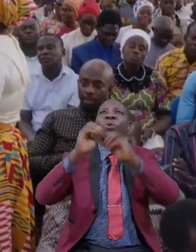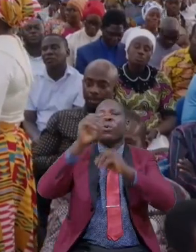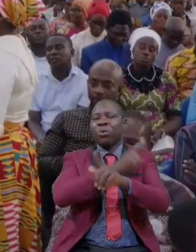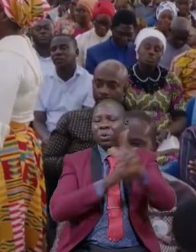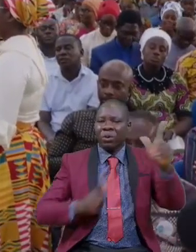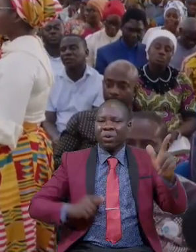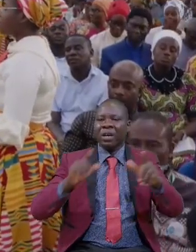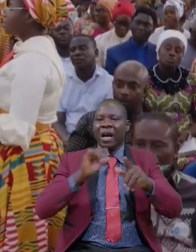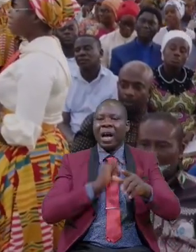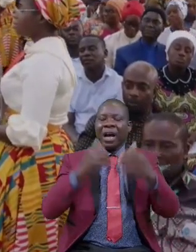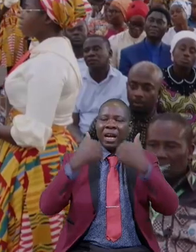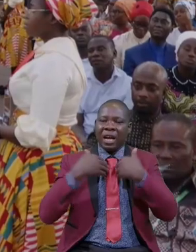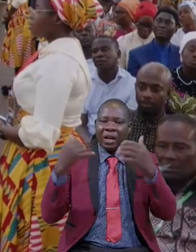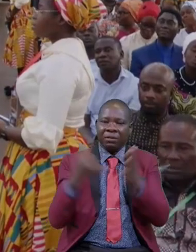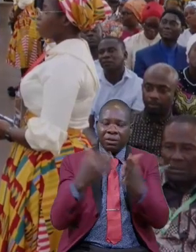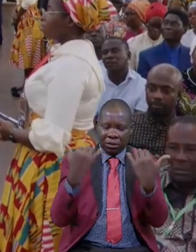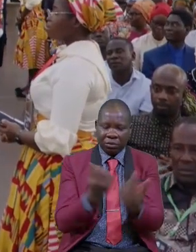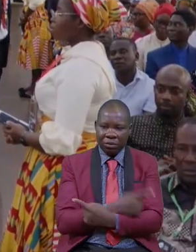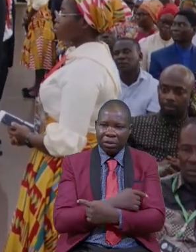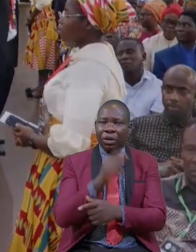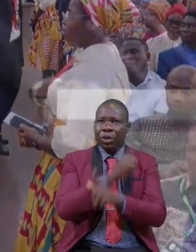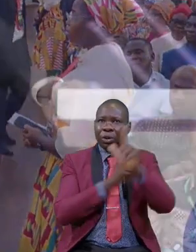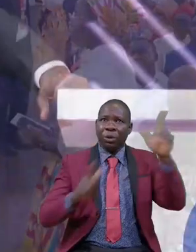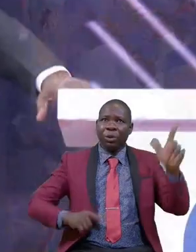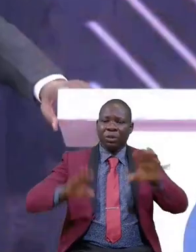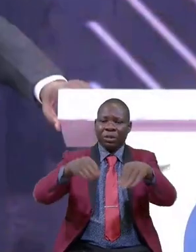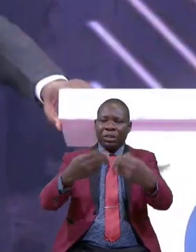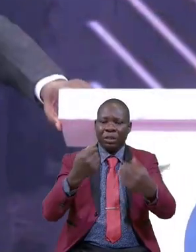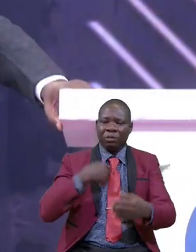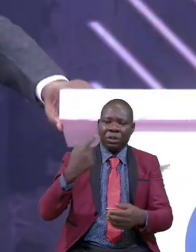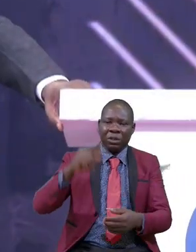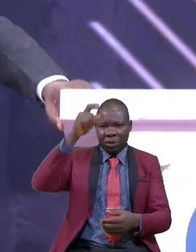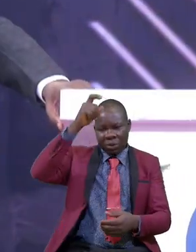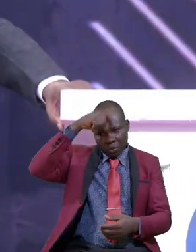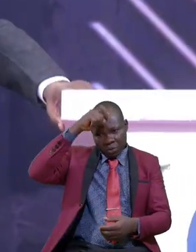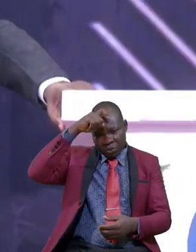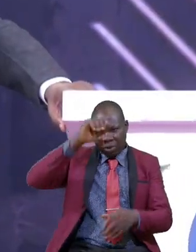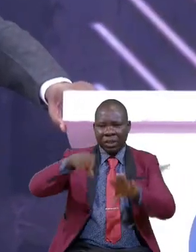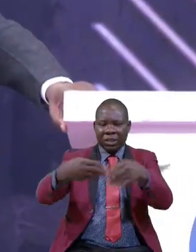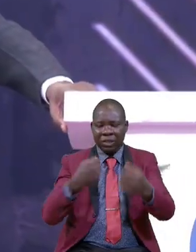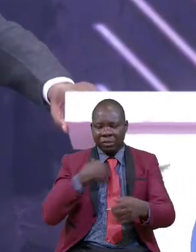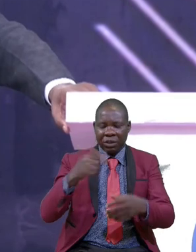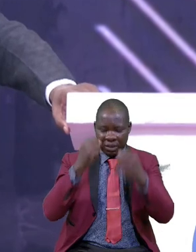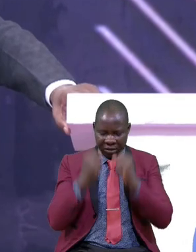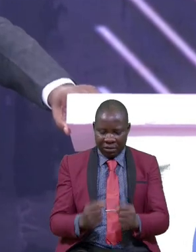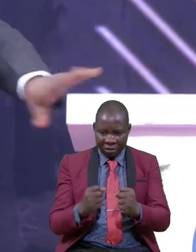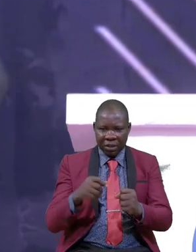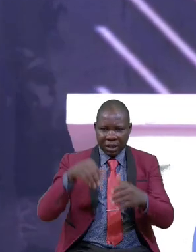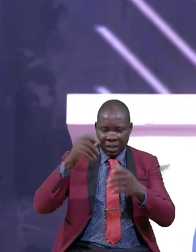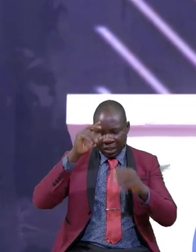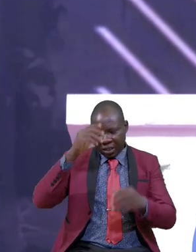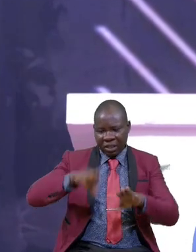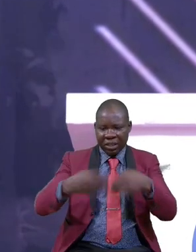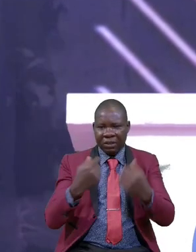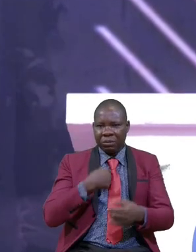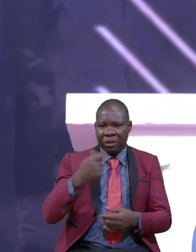Lord, give me the Donne-moi wisdom. Give me the strength, sagesse, give me the insight, give perception. Me the vision that